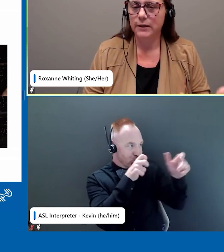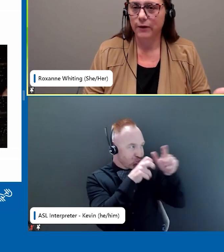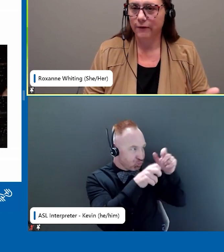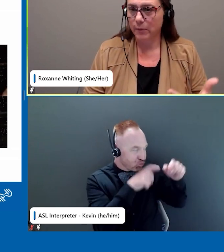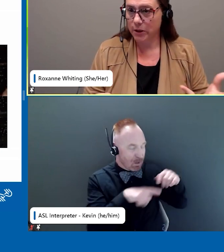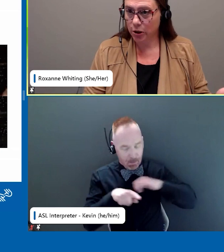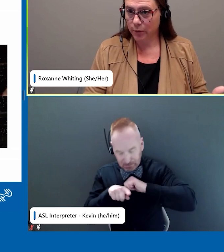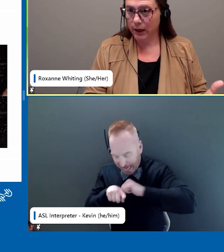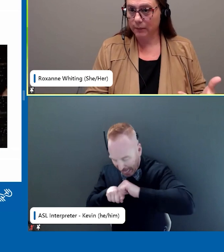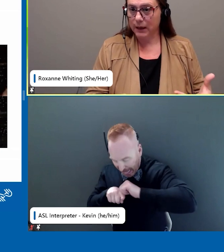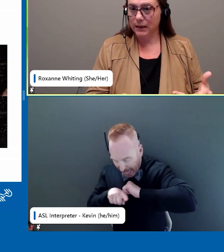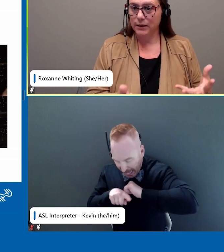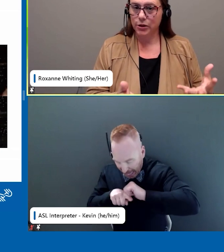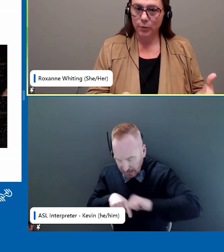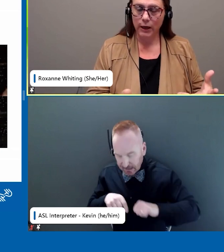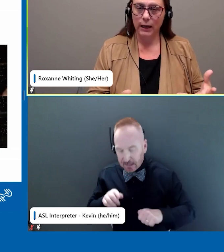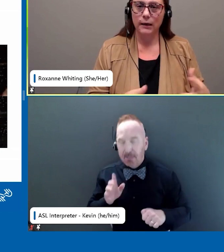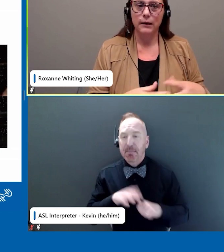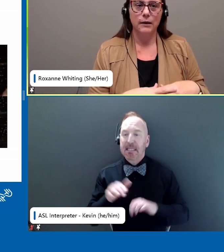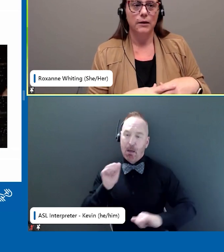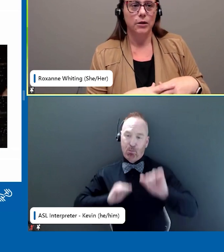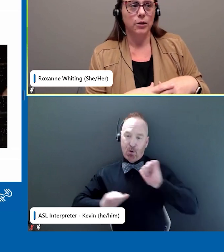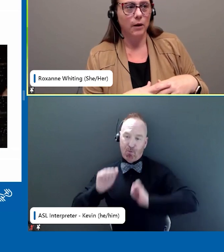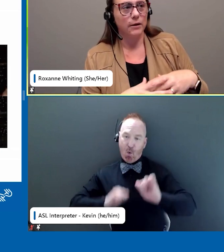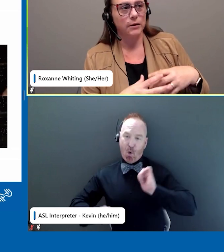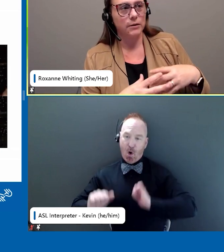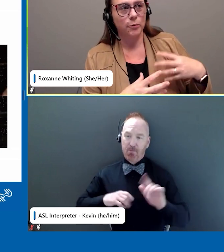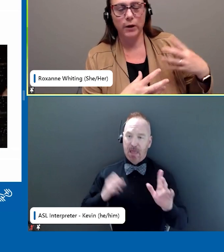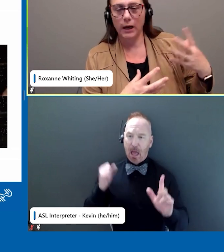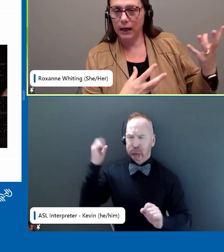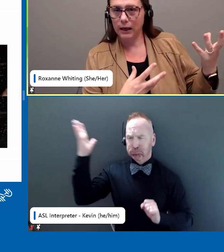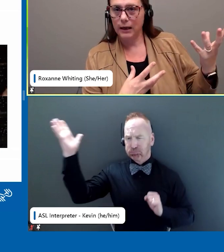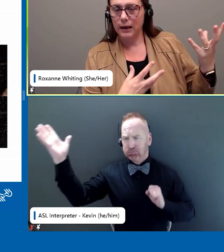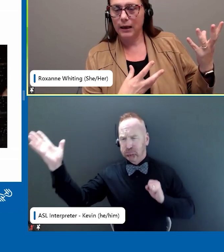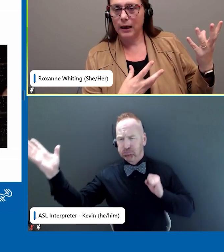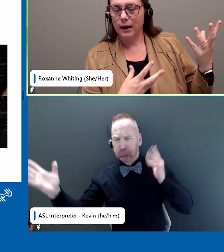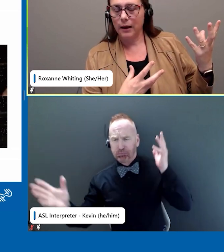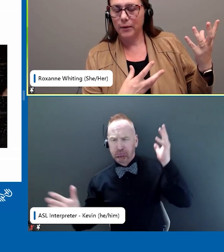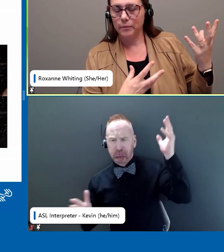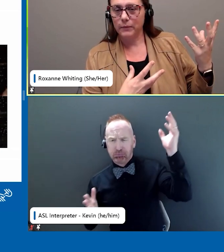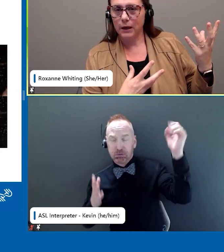is very different from interpreting, because interpreting, you are interpreting